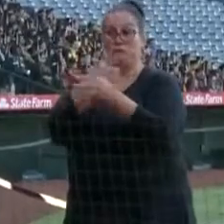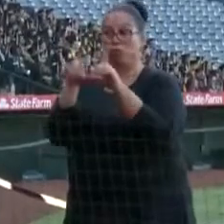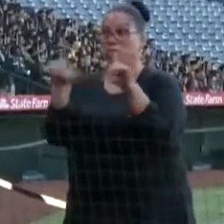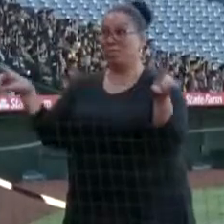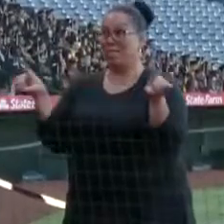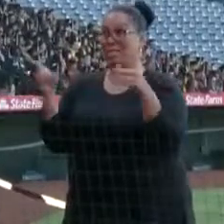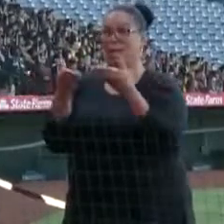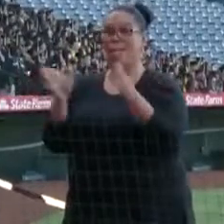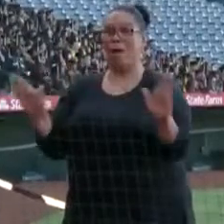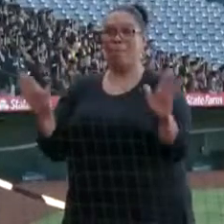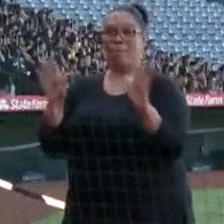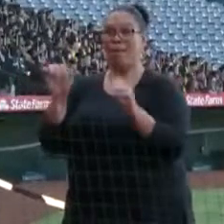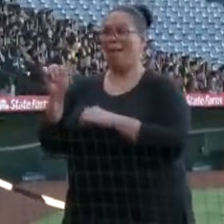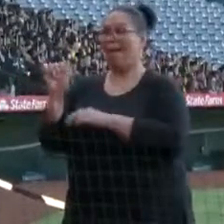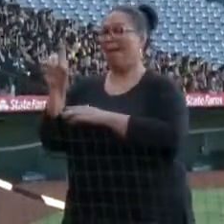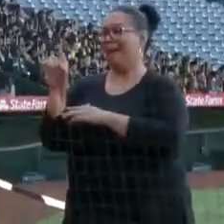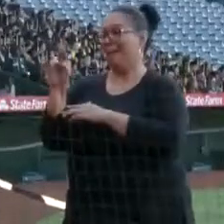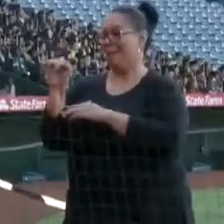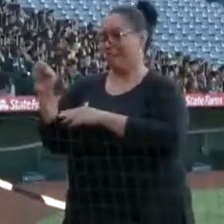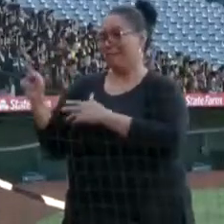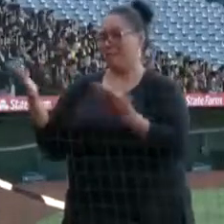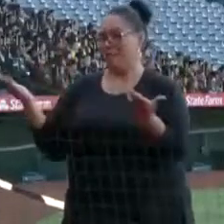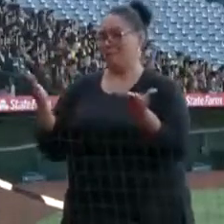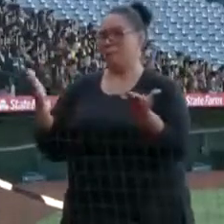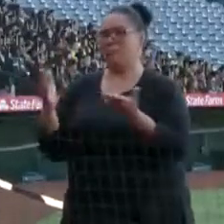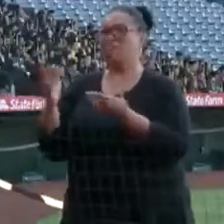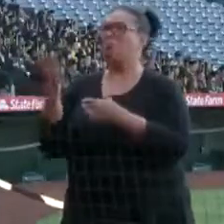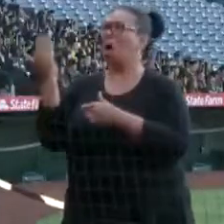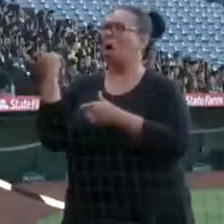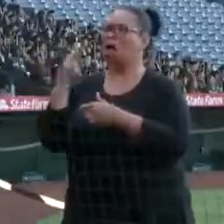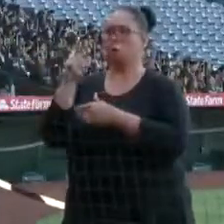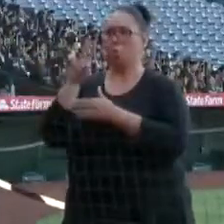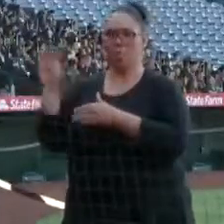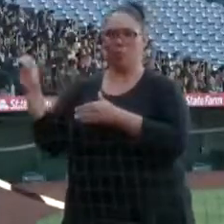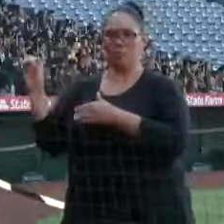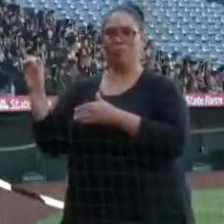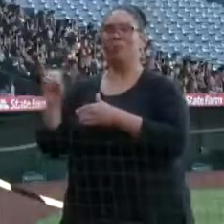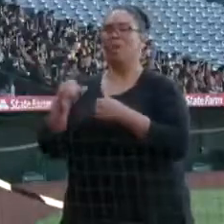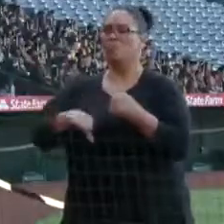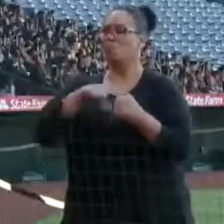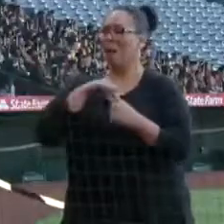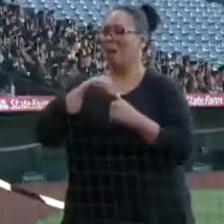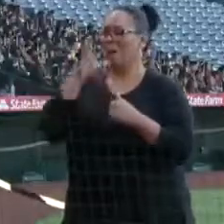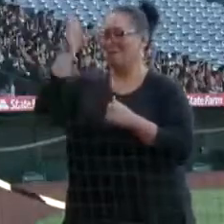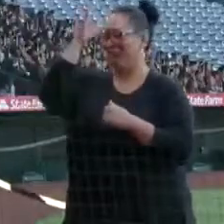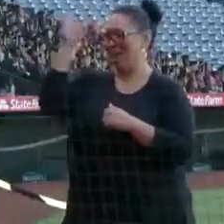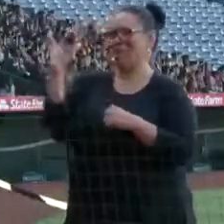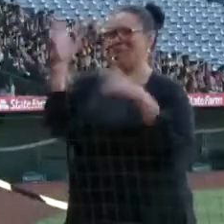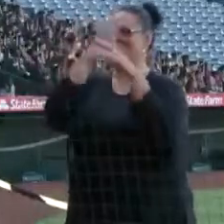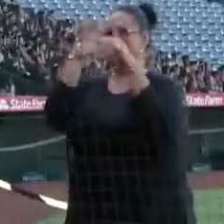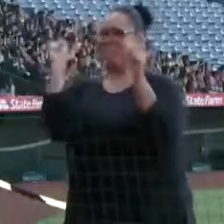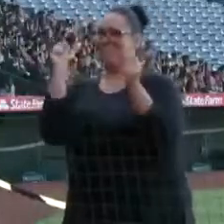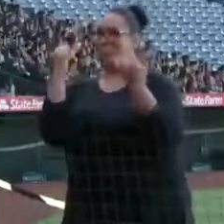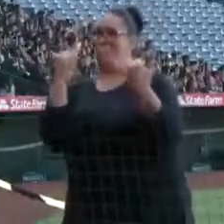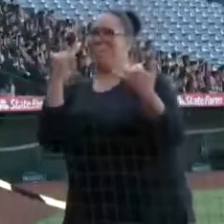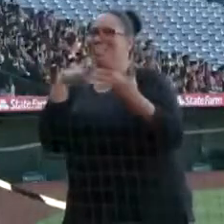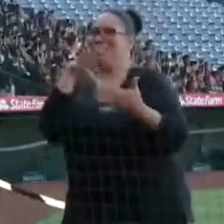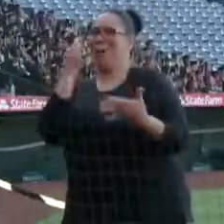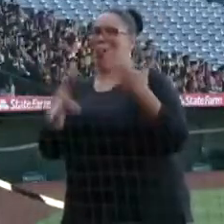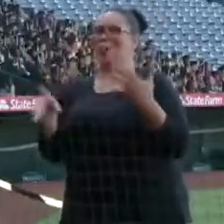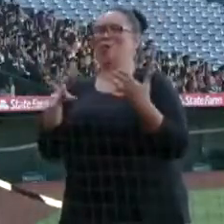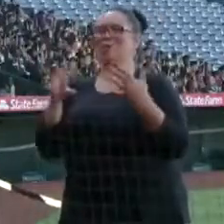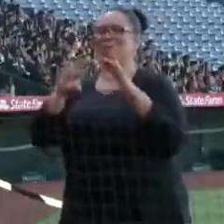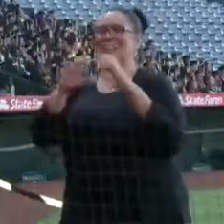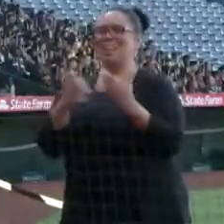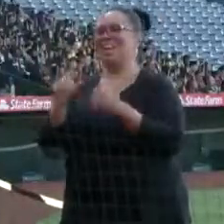public administration at Long Beach State in 2000, and he is the proud parent of a President Scholar alum from the class